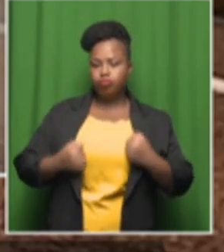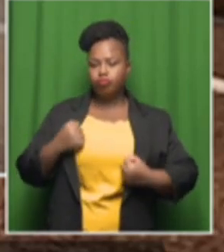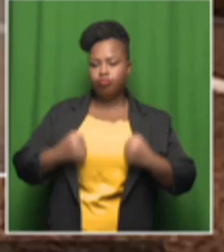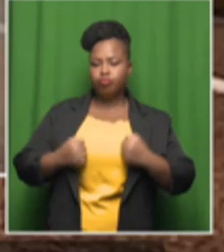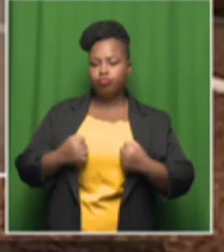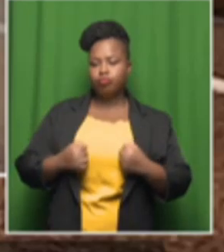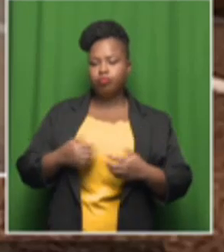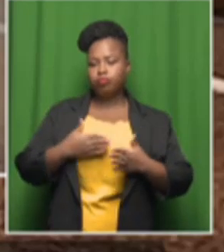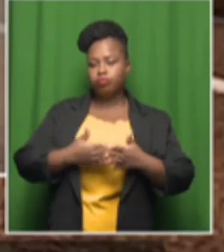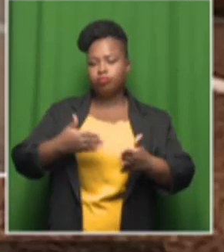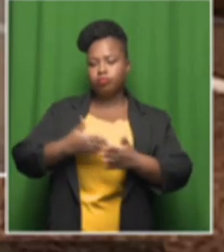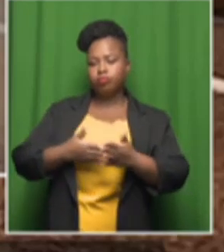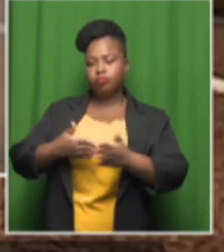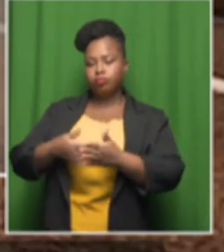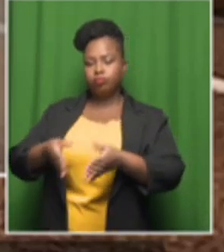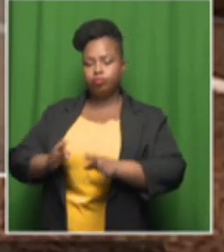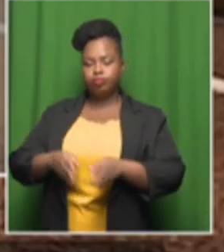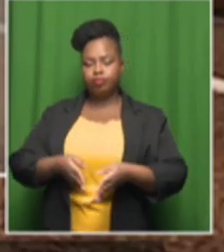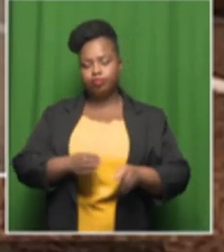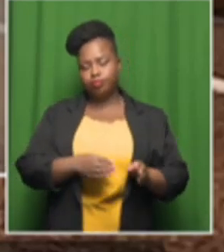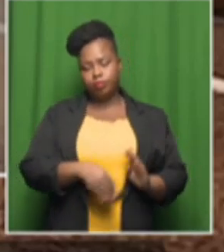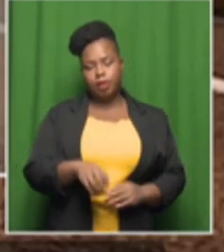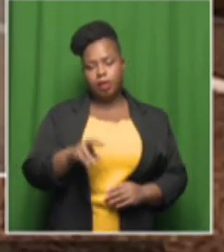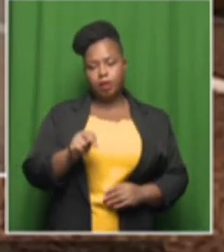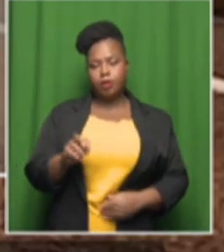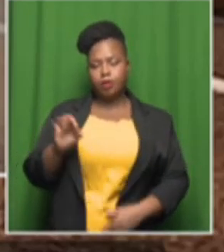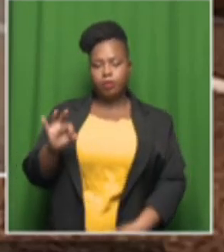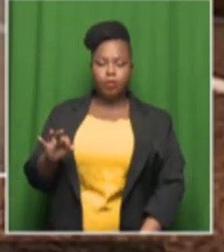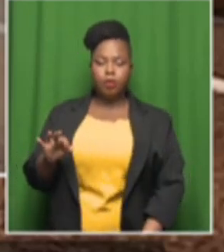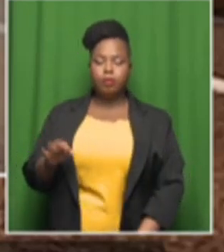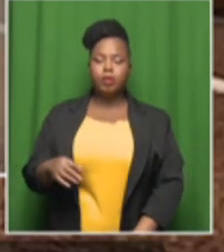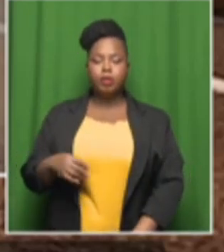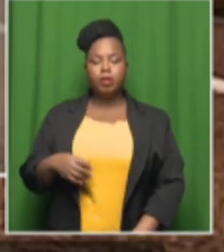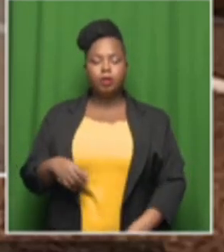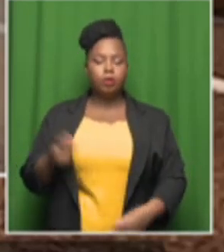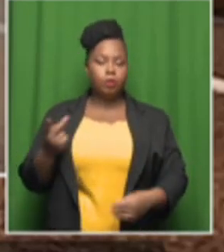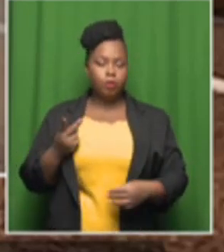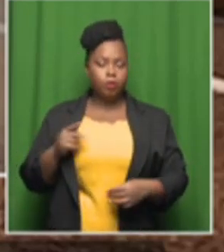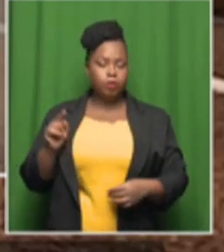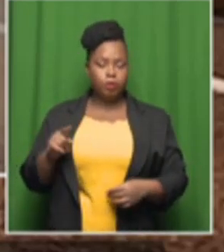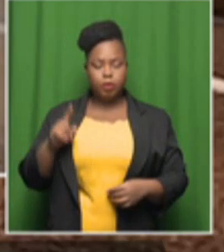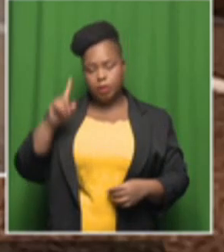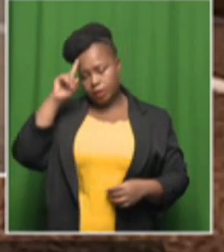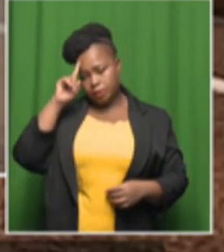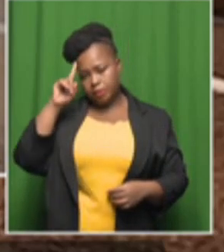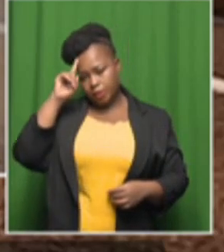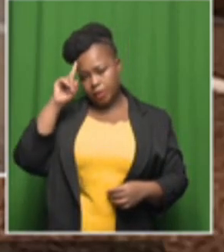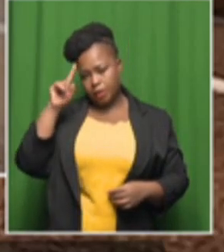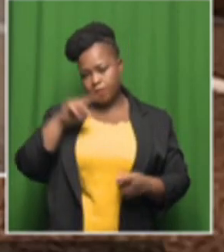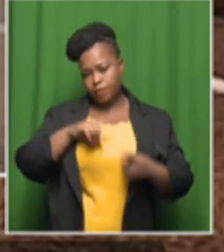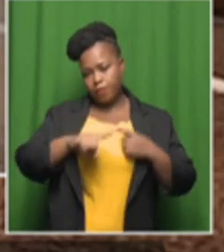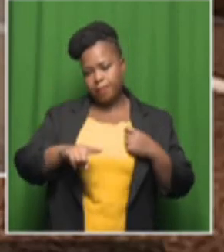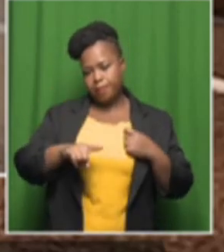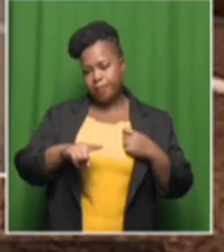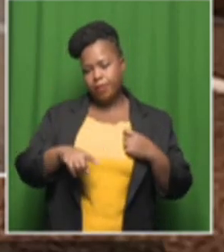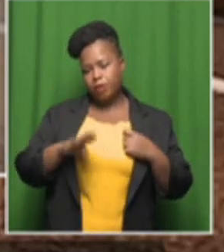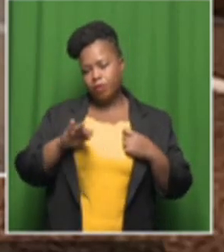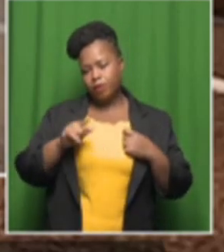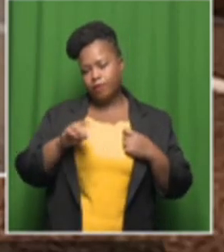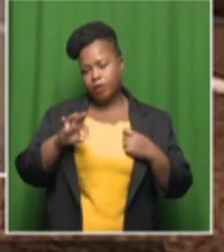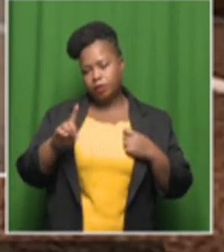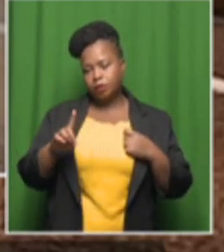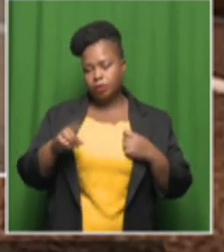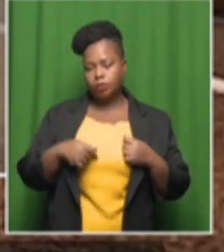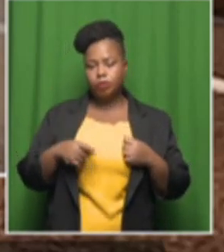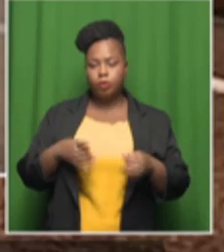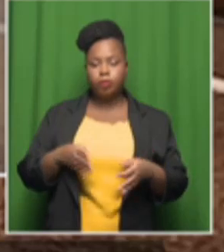from the Wynberg side, and that closes the M3 into town via Hospital Bend and then down Nelson Mandela Boulevard from 10 until 3. So lots of closures on the